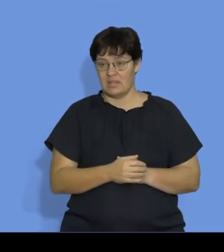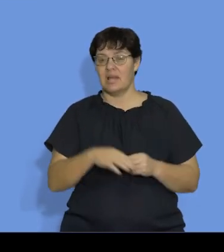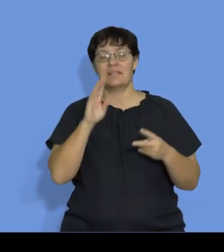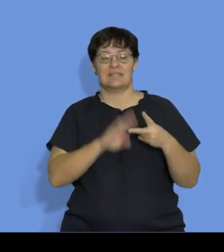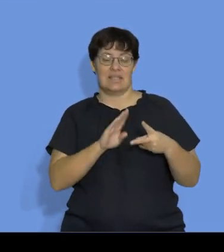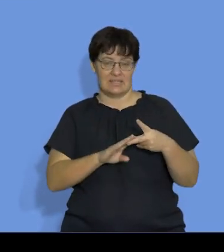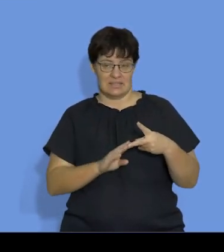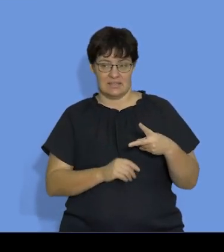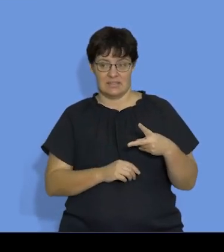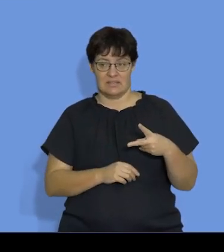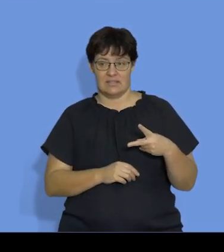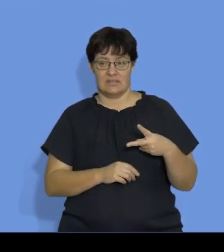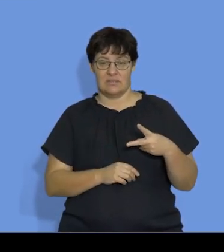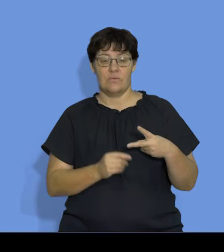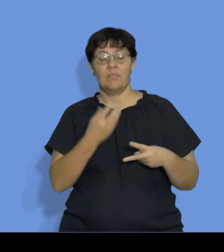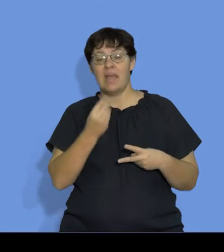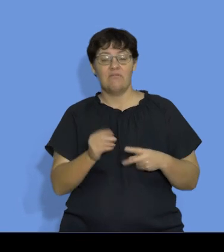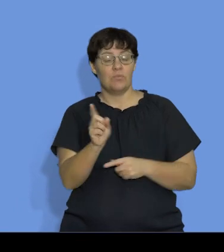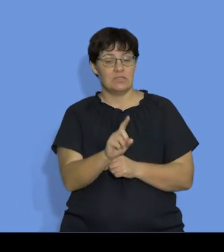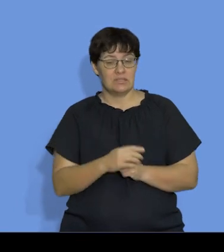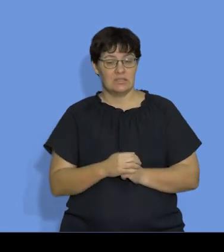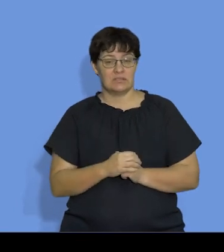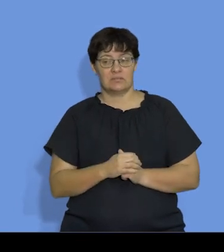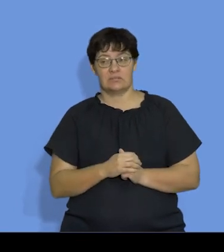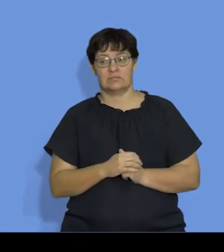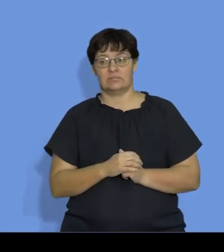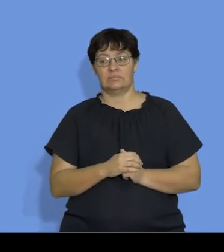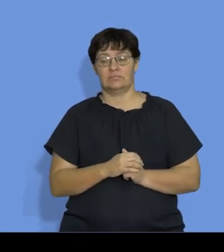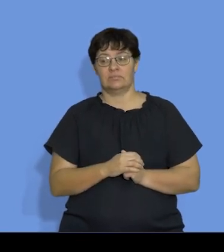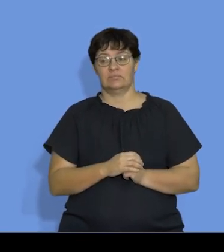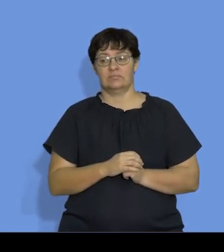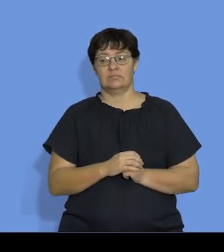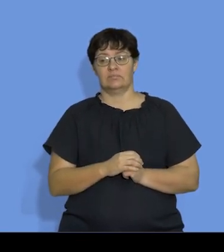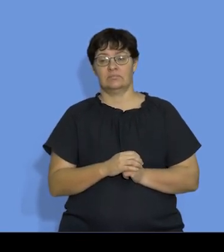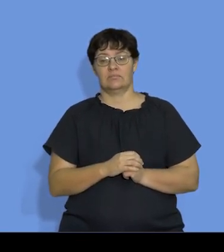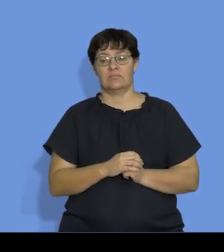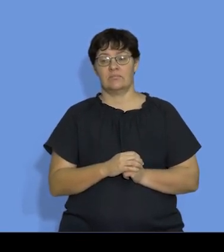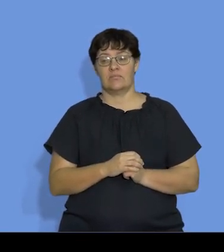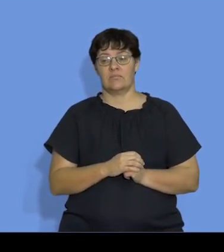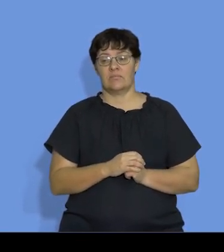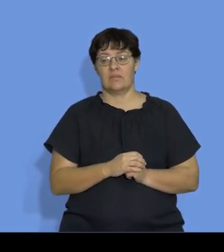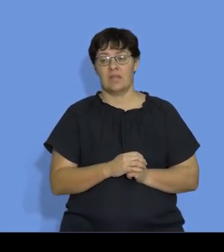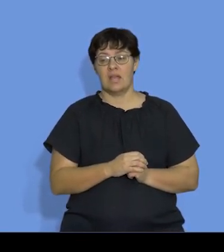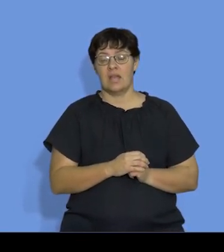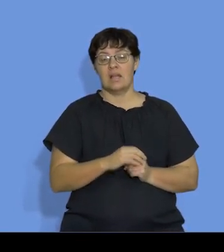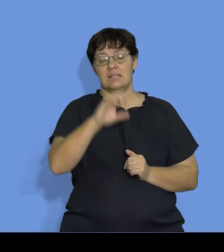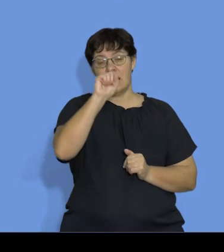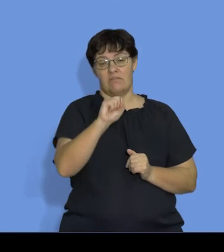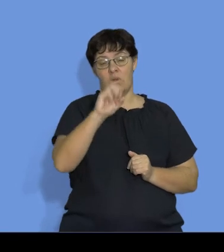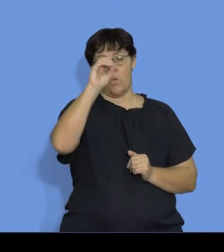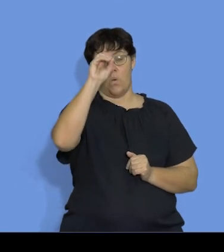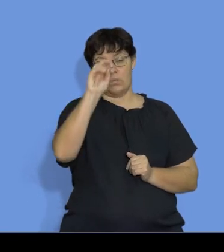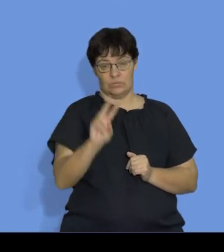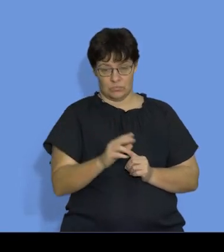have these which has to do with sulfur dioxide. It's very important to analyze